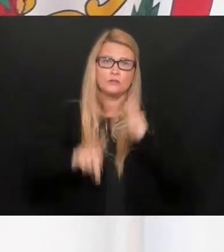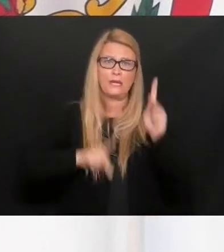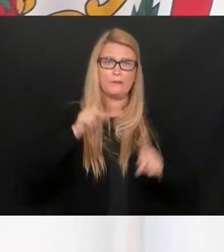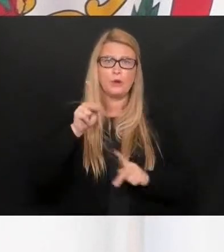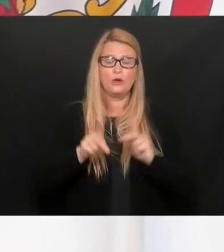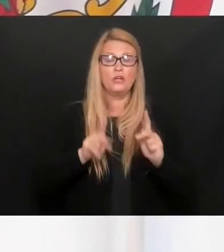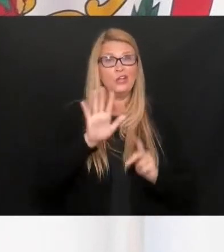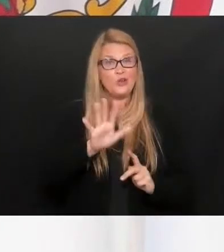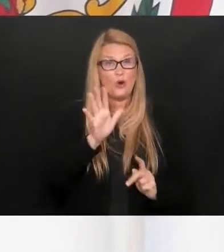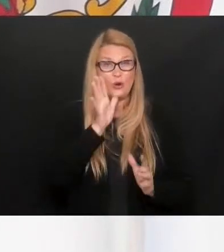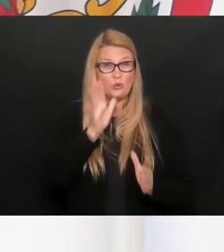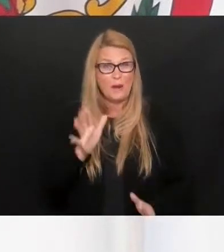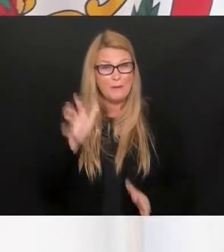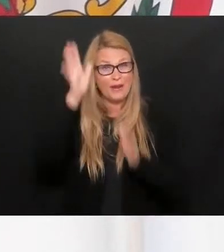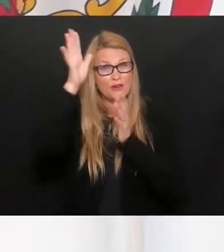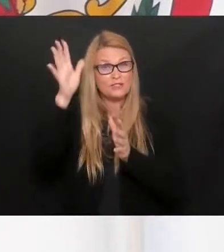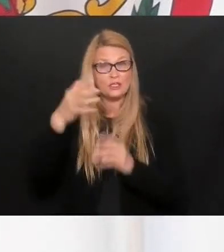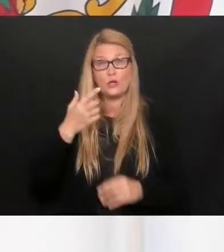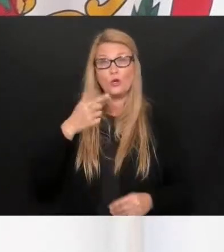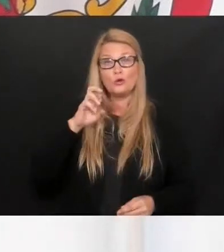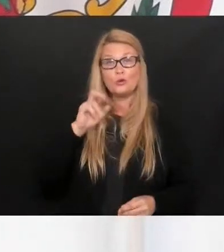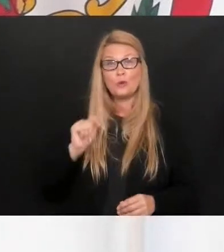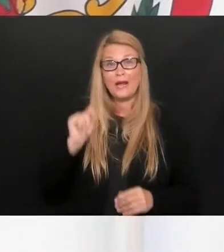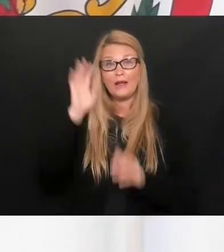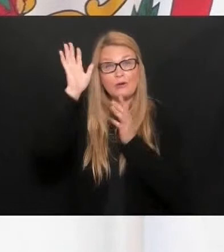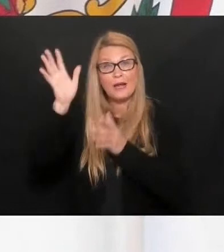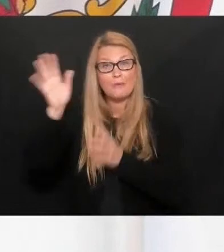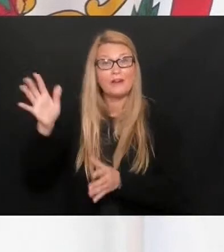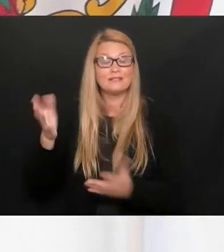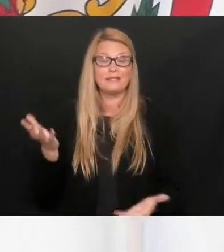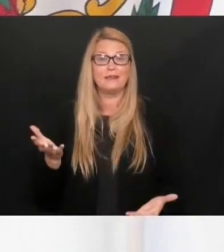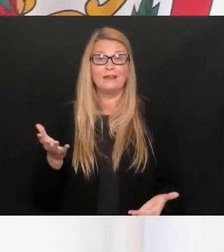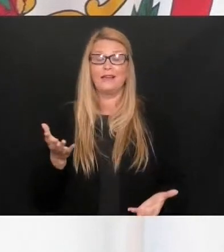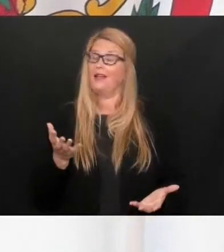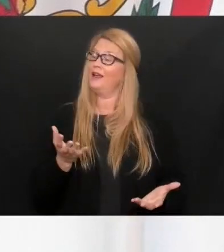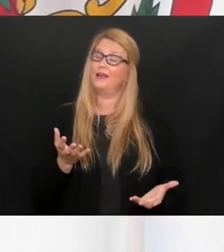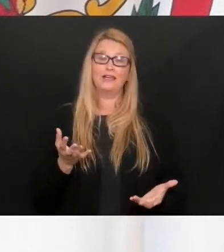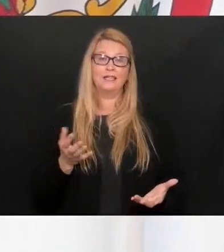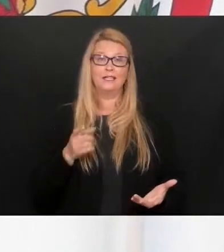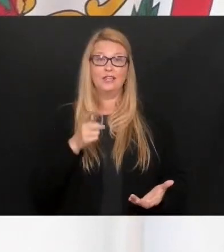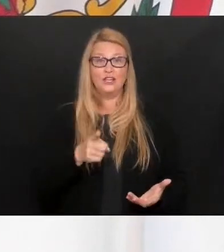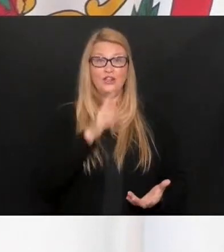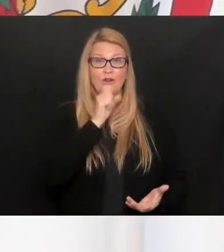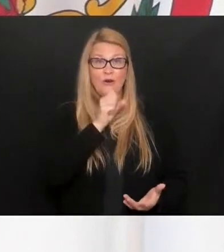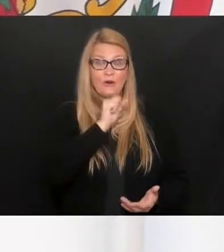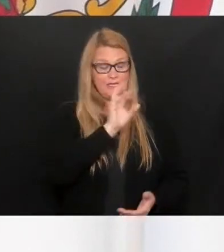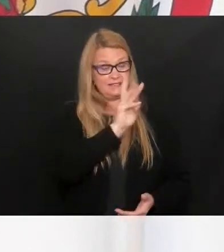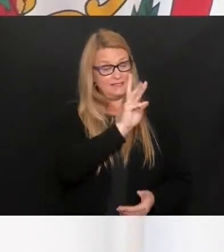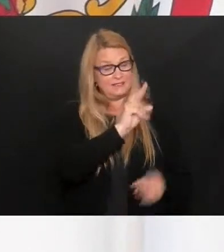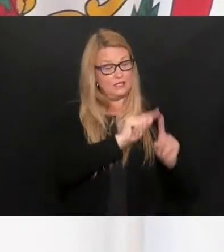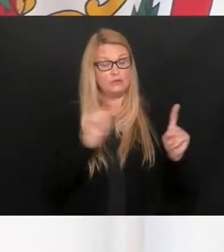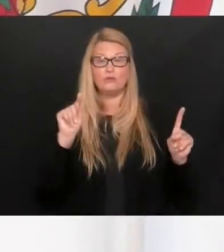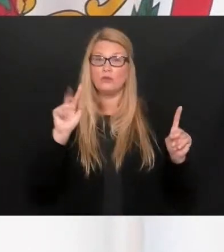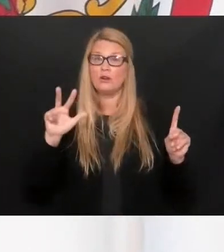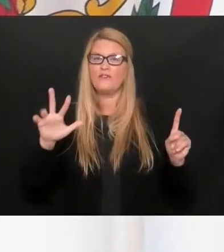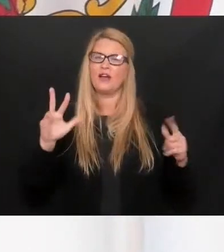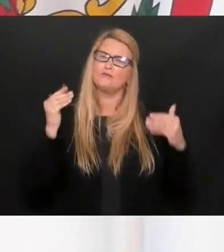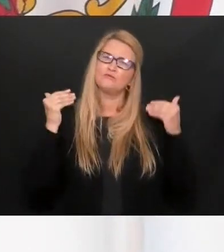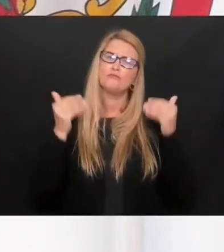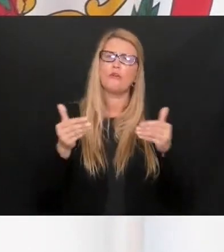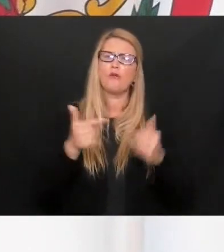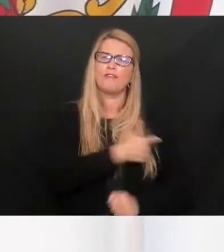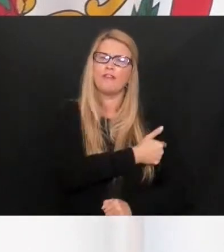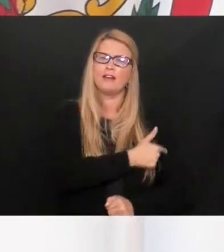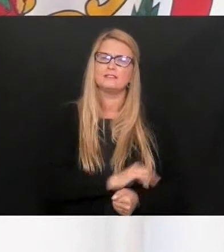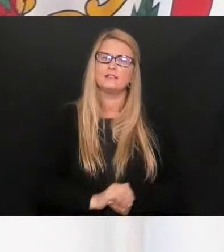your grandparents or your great-grandmoms or dads and everything. So if you're 16 to 35, go get vaccinated.